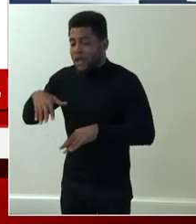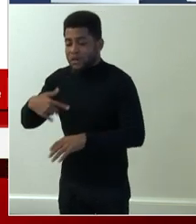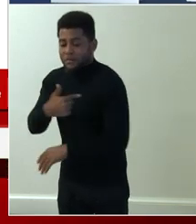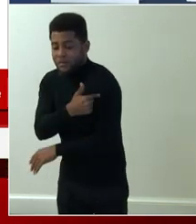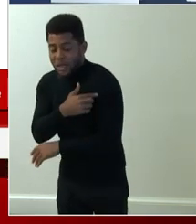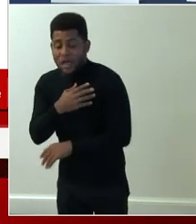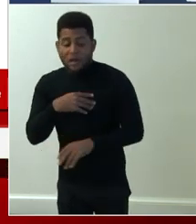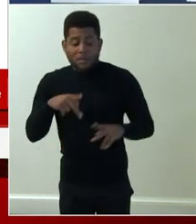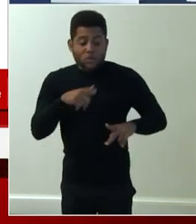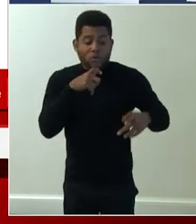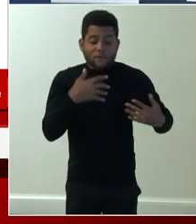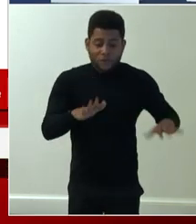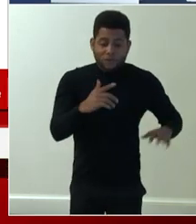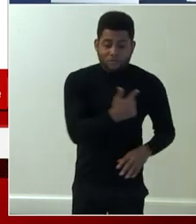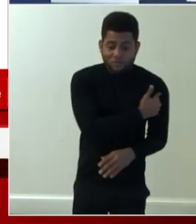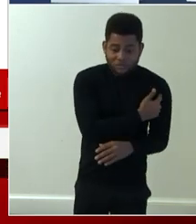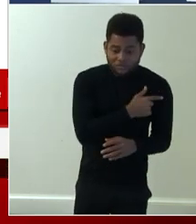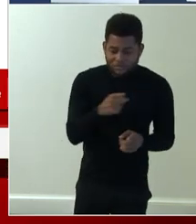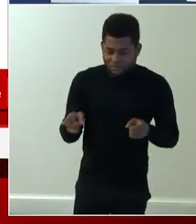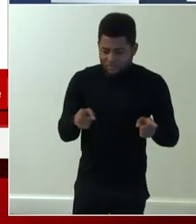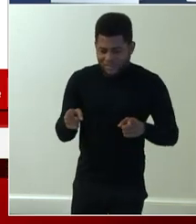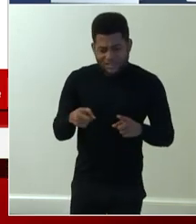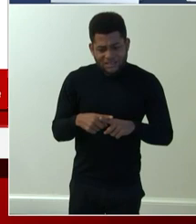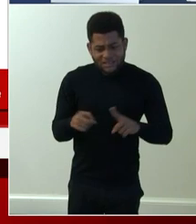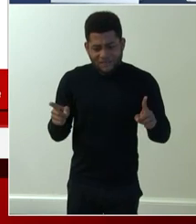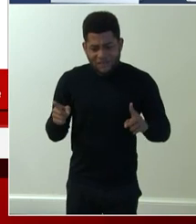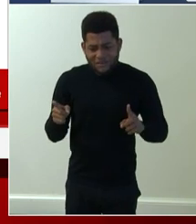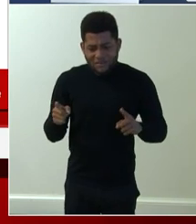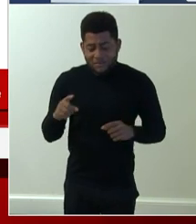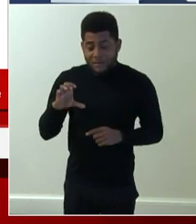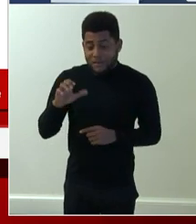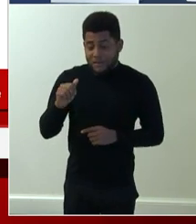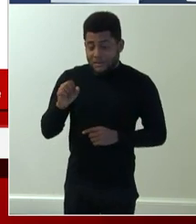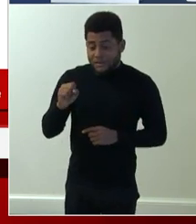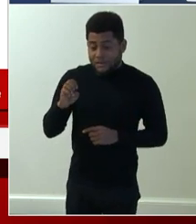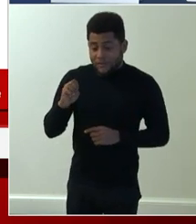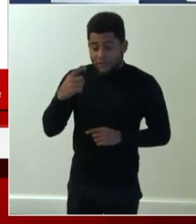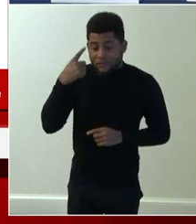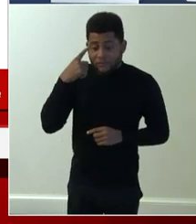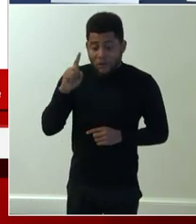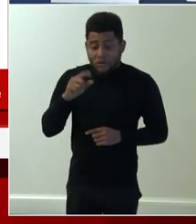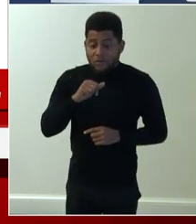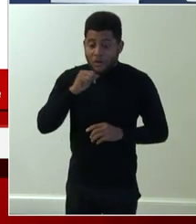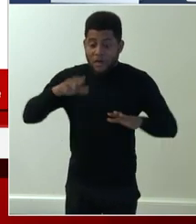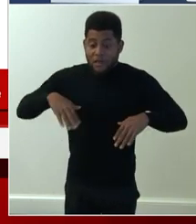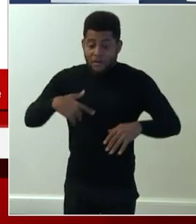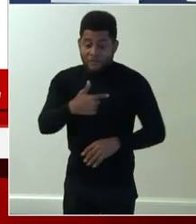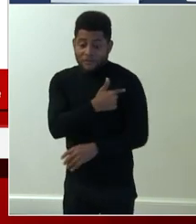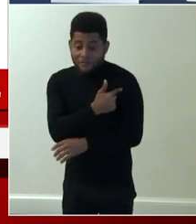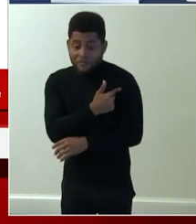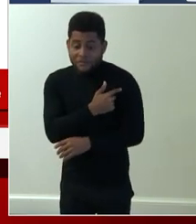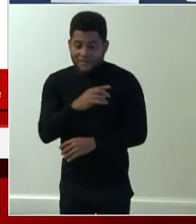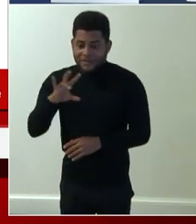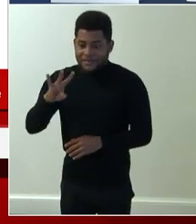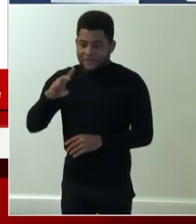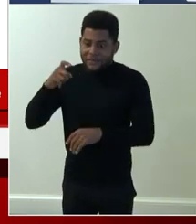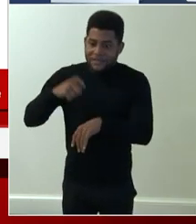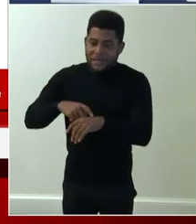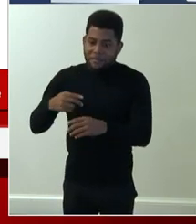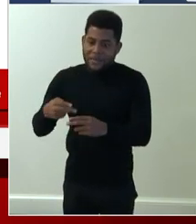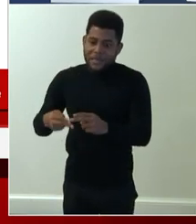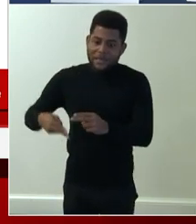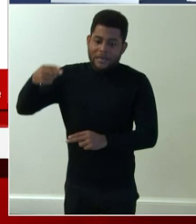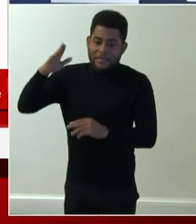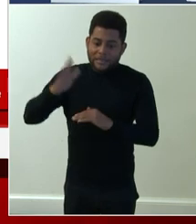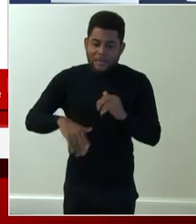of Omicron, right? So our case rates for the unvaccinated are about 7 times higher than the case rate for fully vaccinated, which